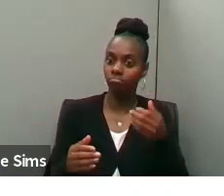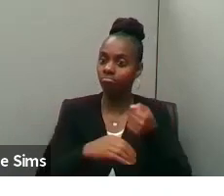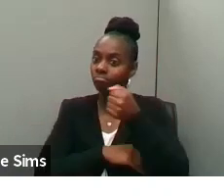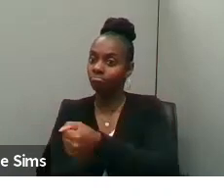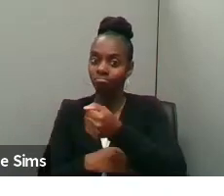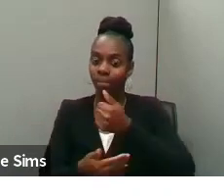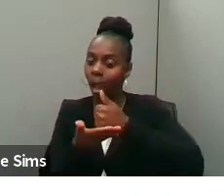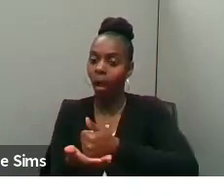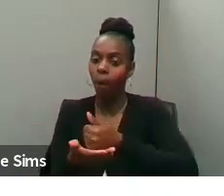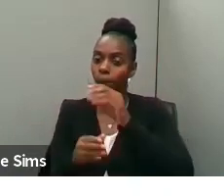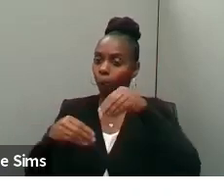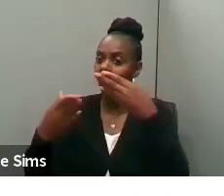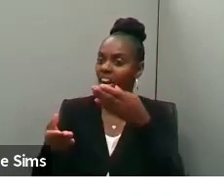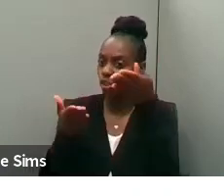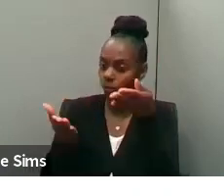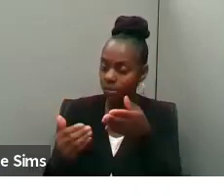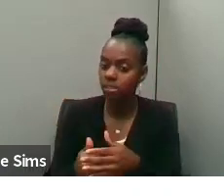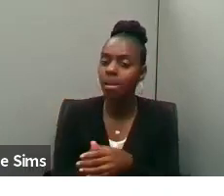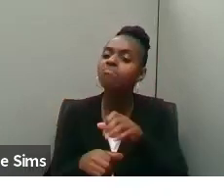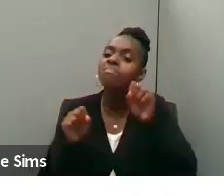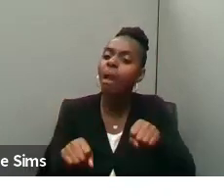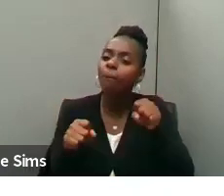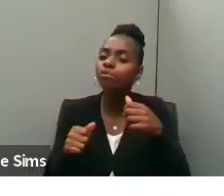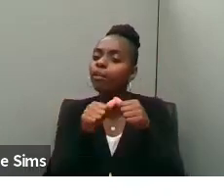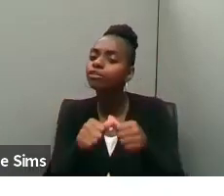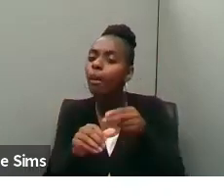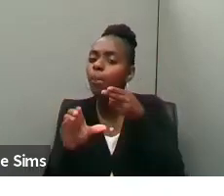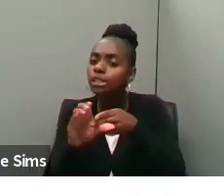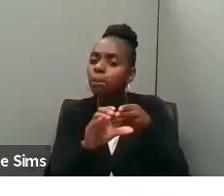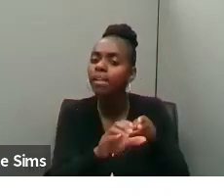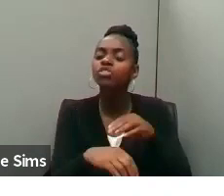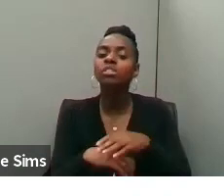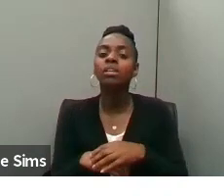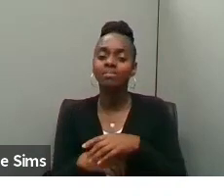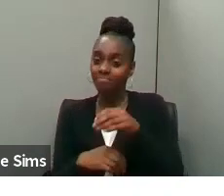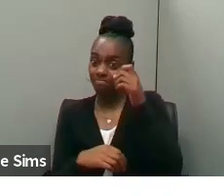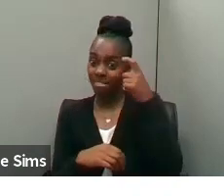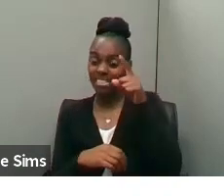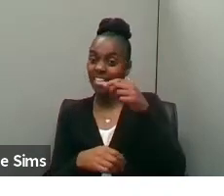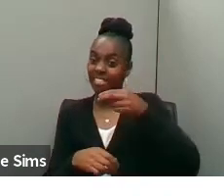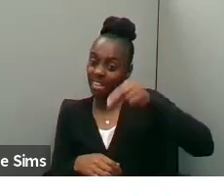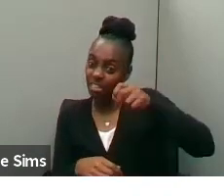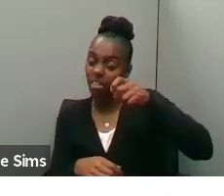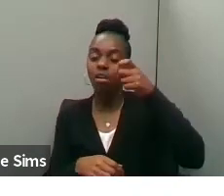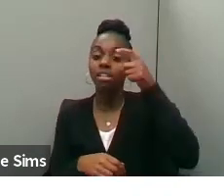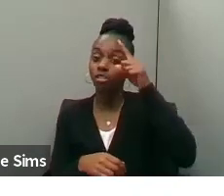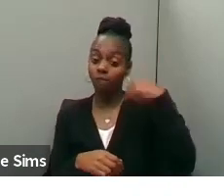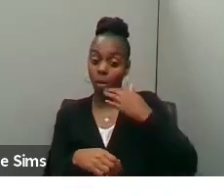ensure that I'm able to continue participating because it's necessary for my